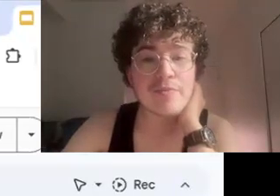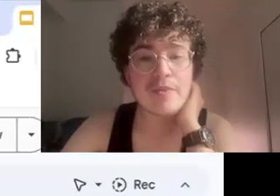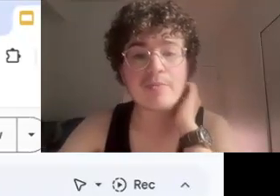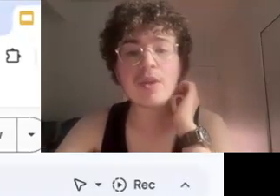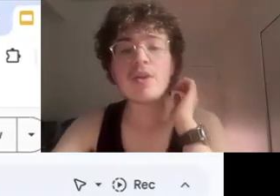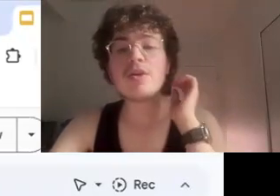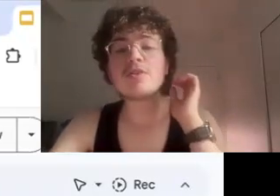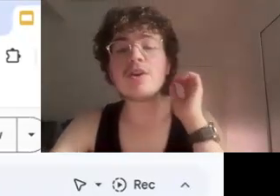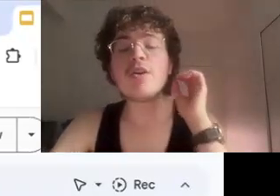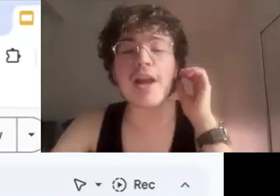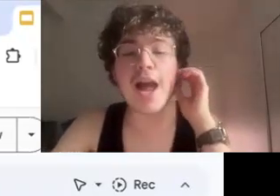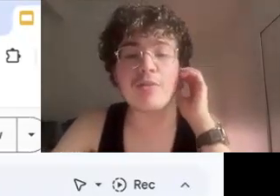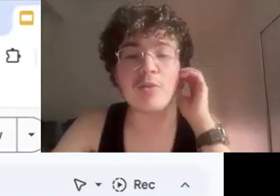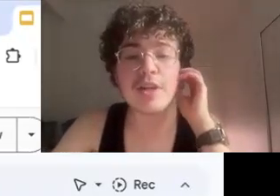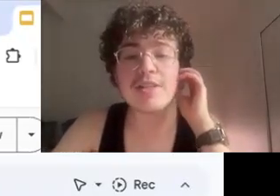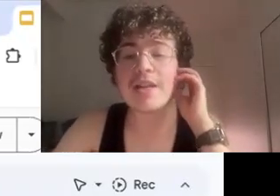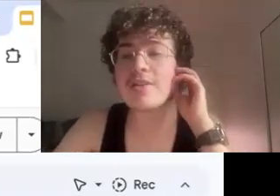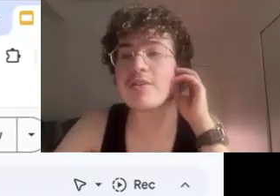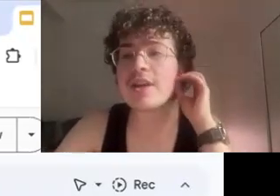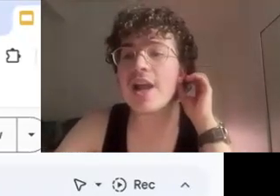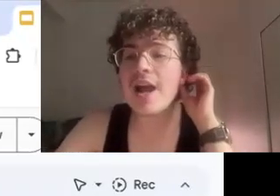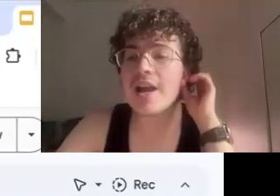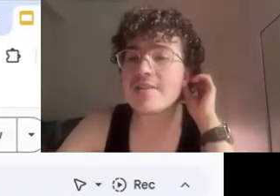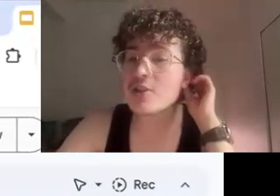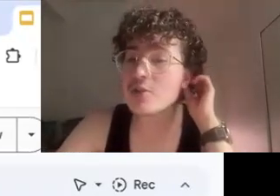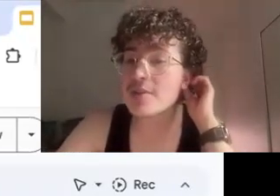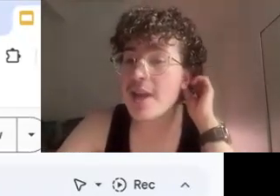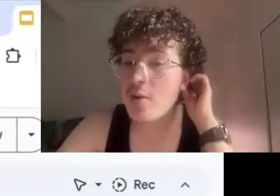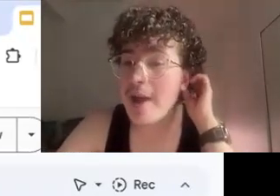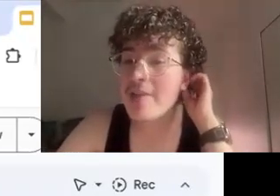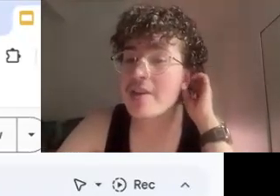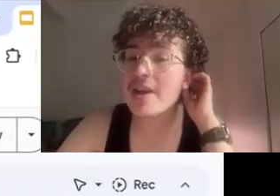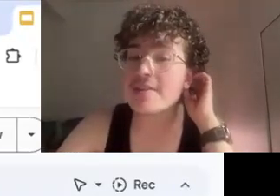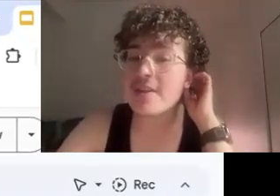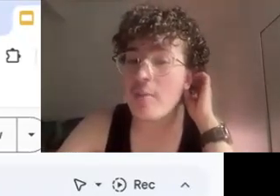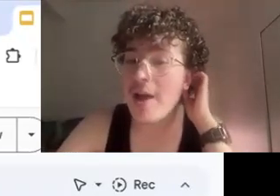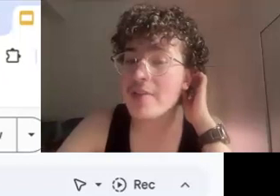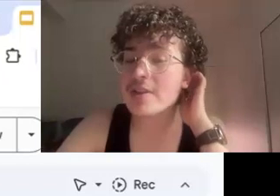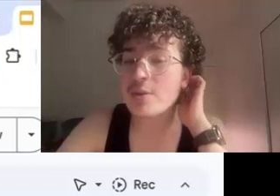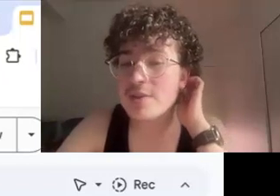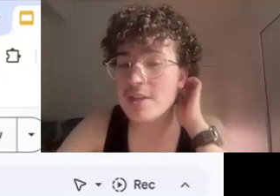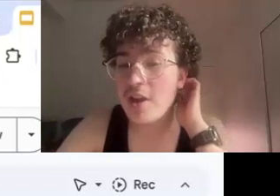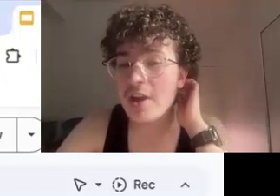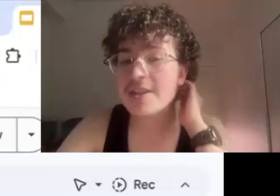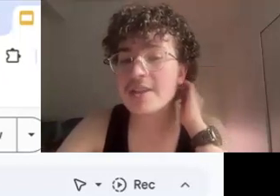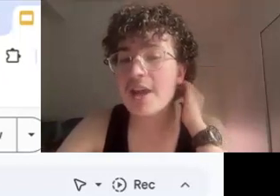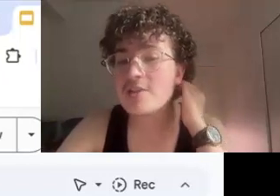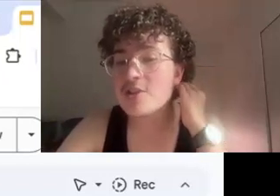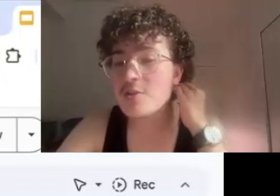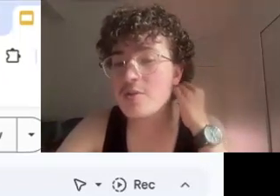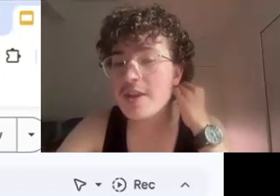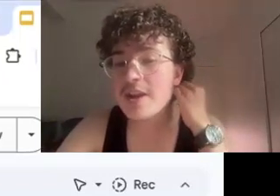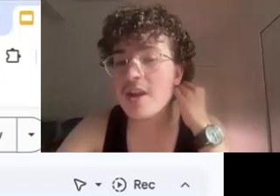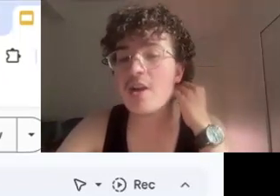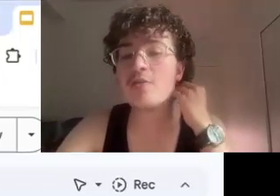needs are met, we never ever get to the point where we take its power away. We never get to the